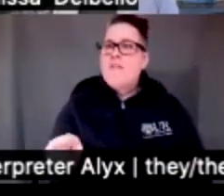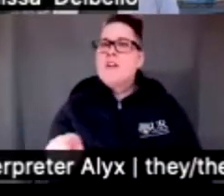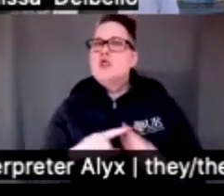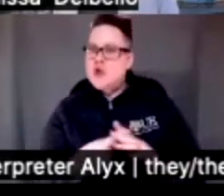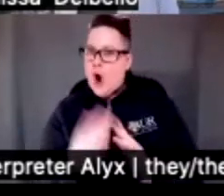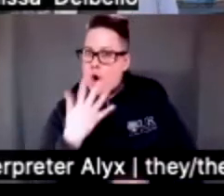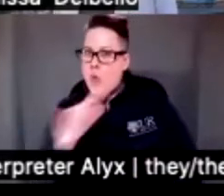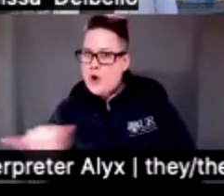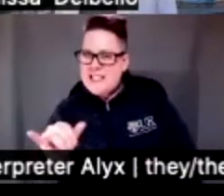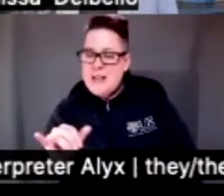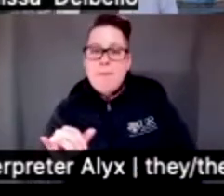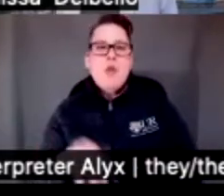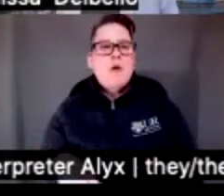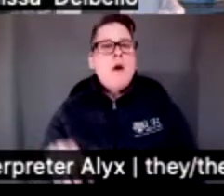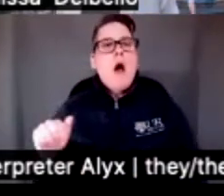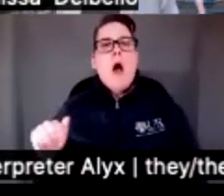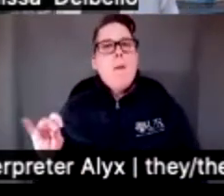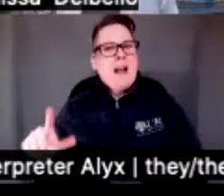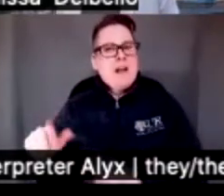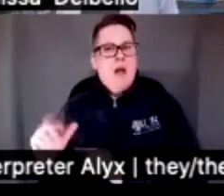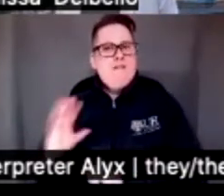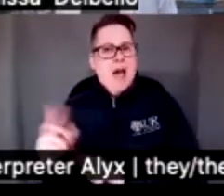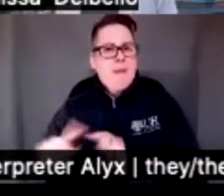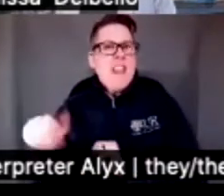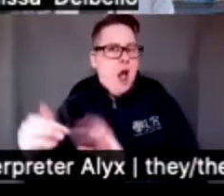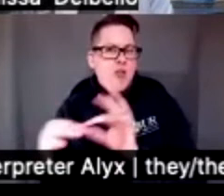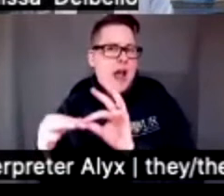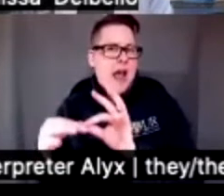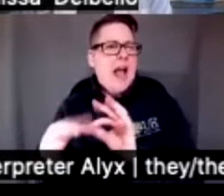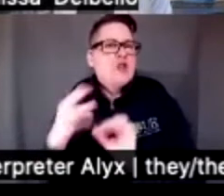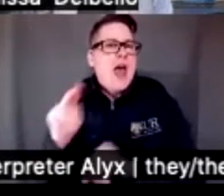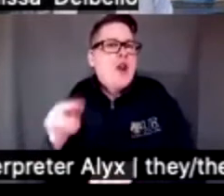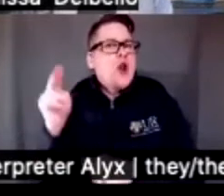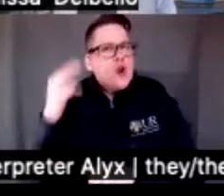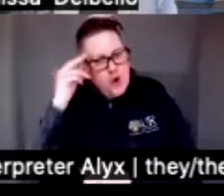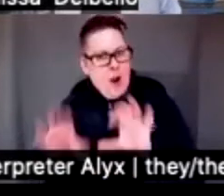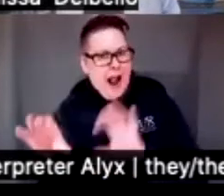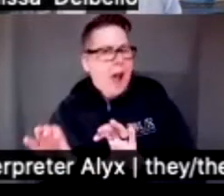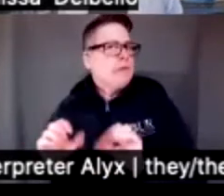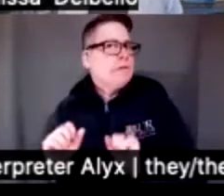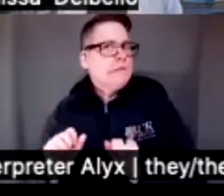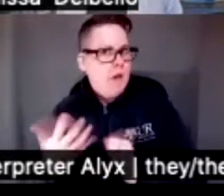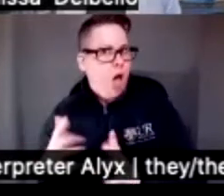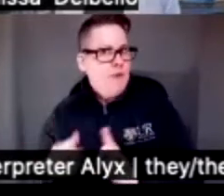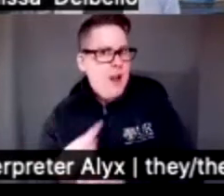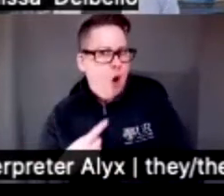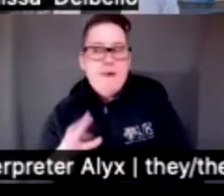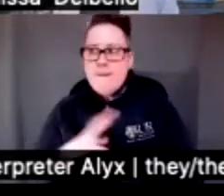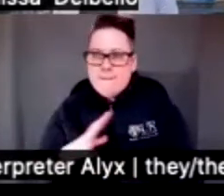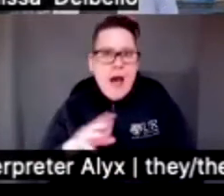disorder. And so maybe we can use some of these markers to kind of predict, in conjunction with other